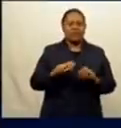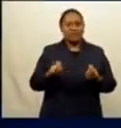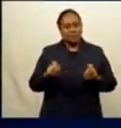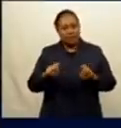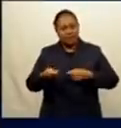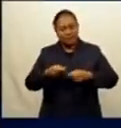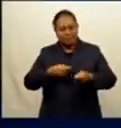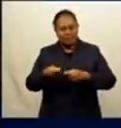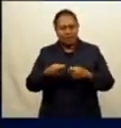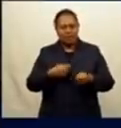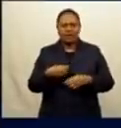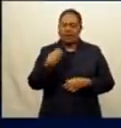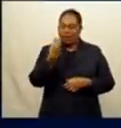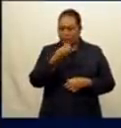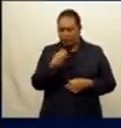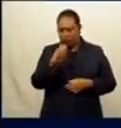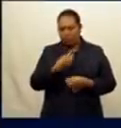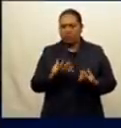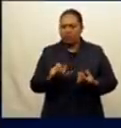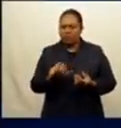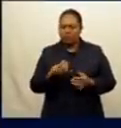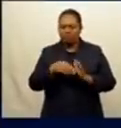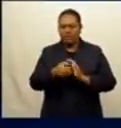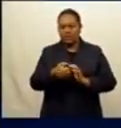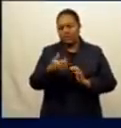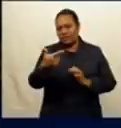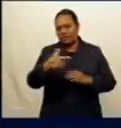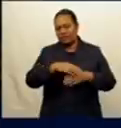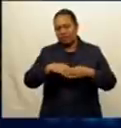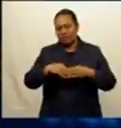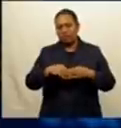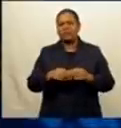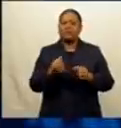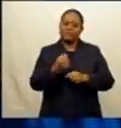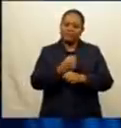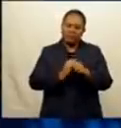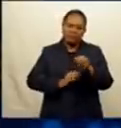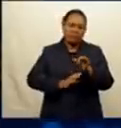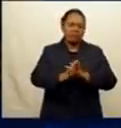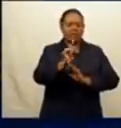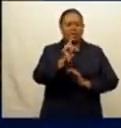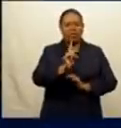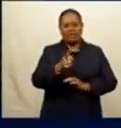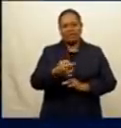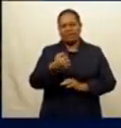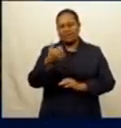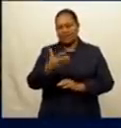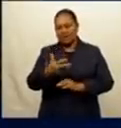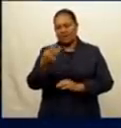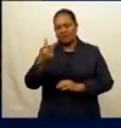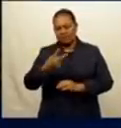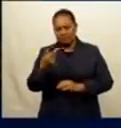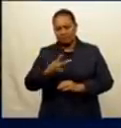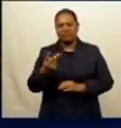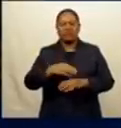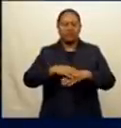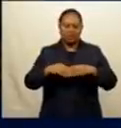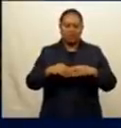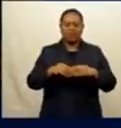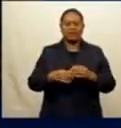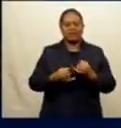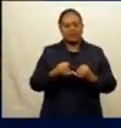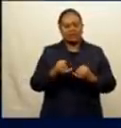market. Crude oil rose, closing at $67 a barrel. Gold rose at $1,912 per ounce, and